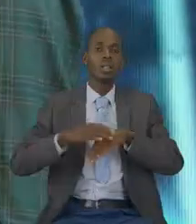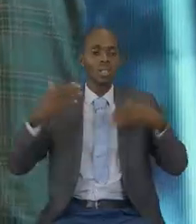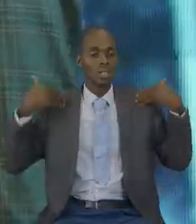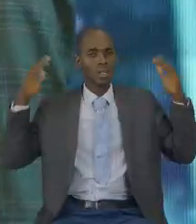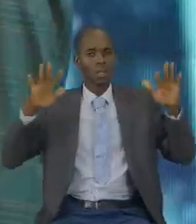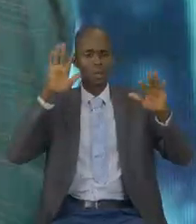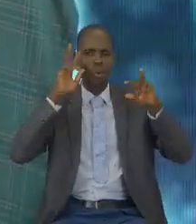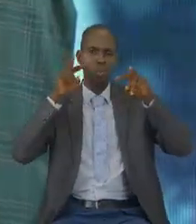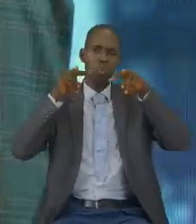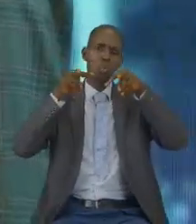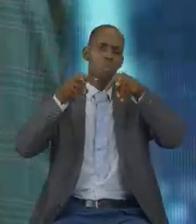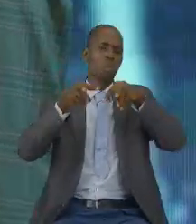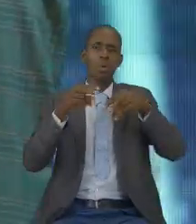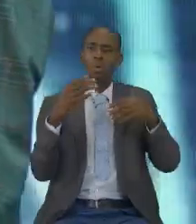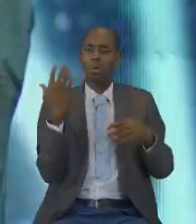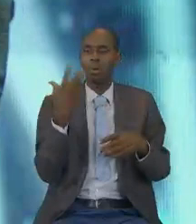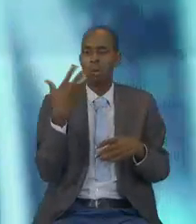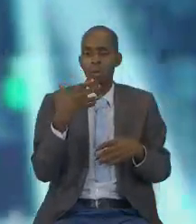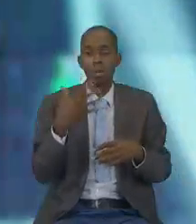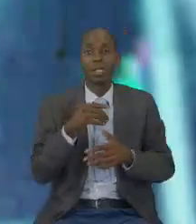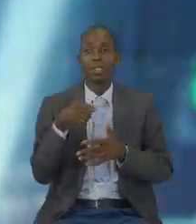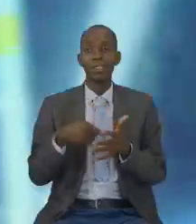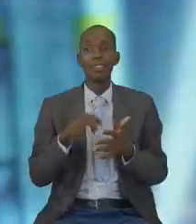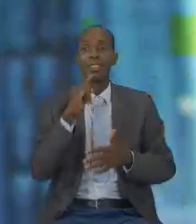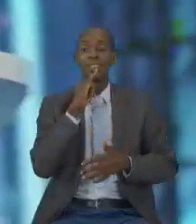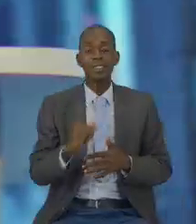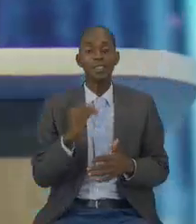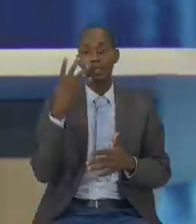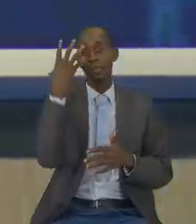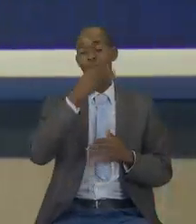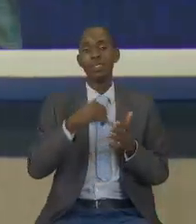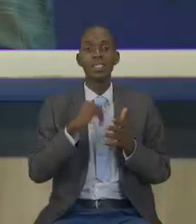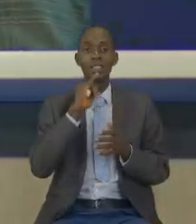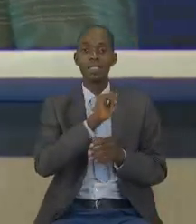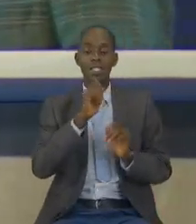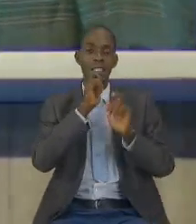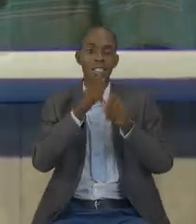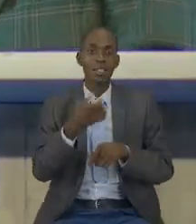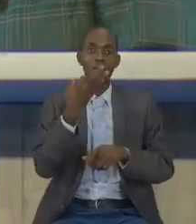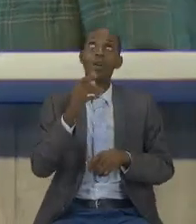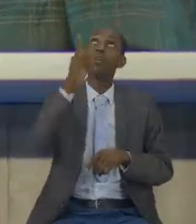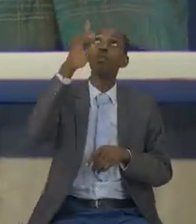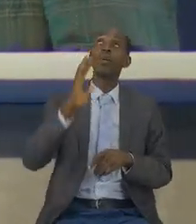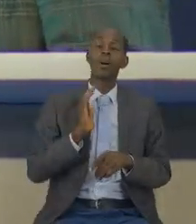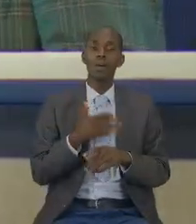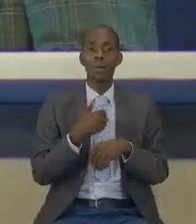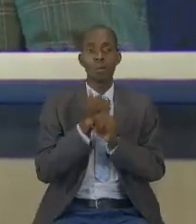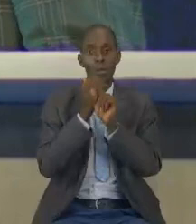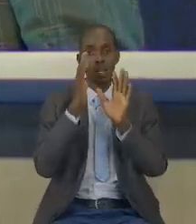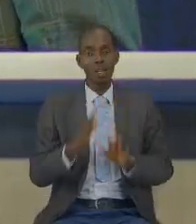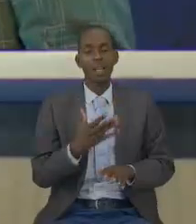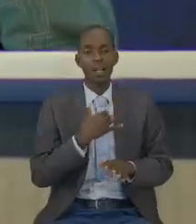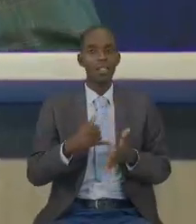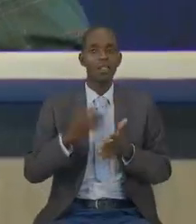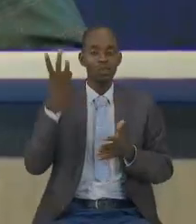look at you and they'll say, this is beautiful. It's a gift from God our maker, and it was sown